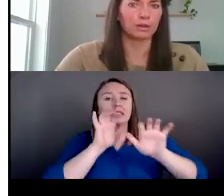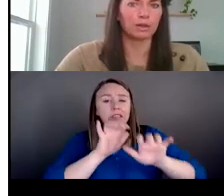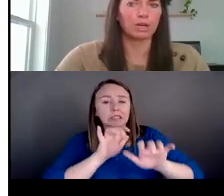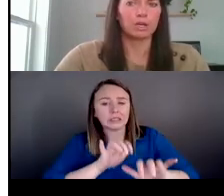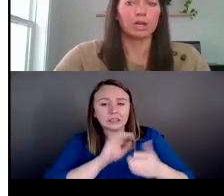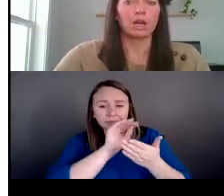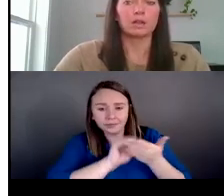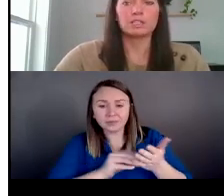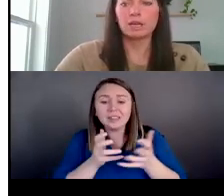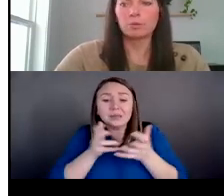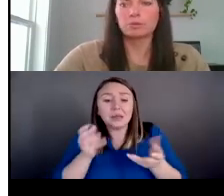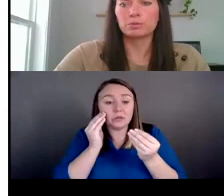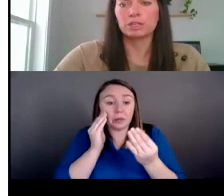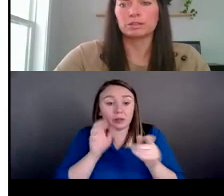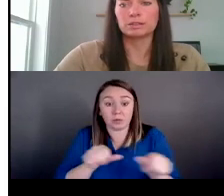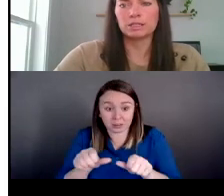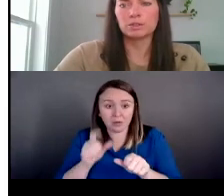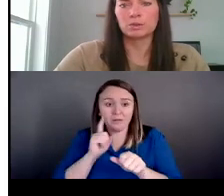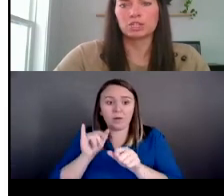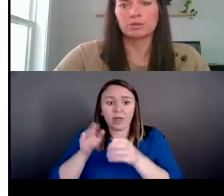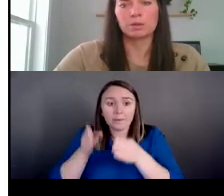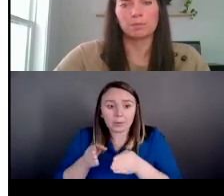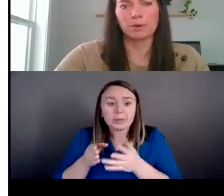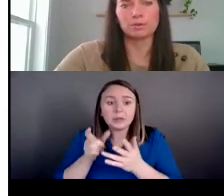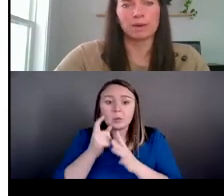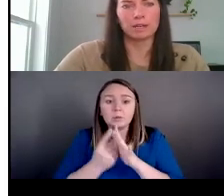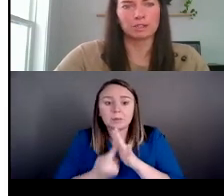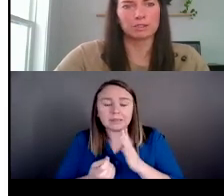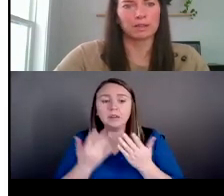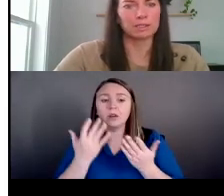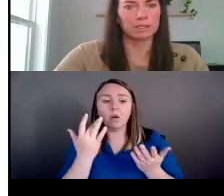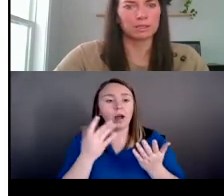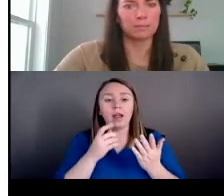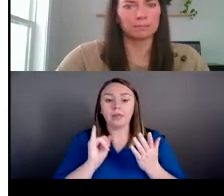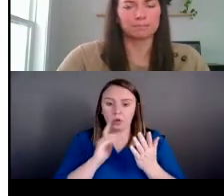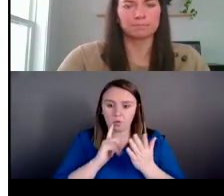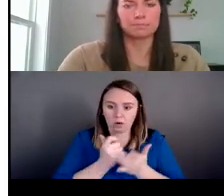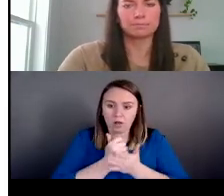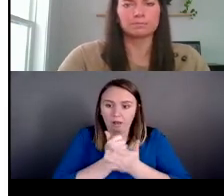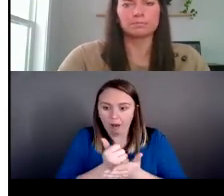person. This may help to bring in leads or generate proposed matches by the system.